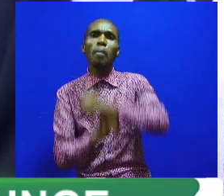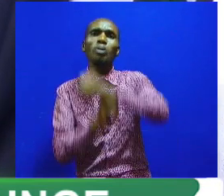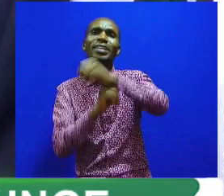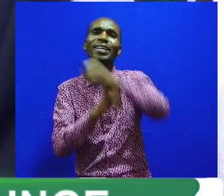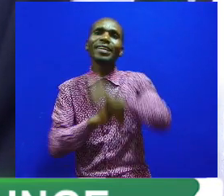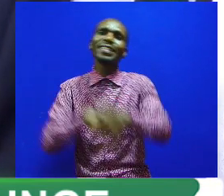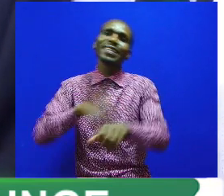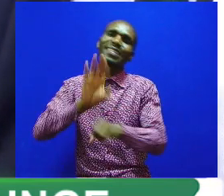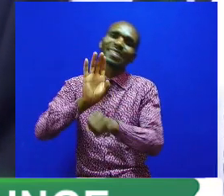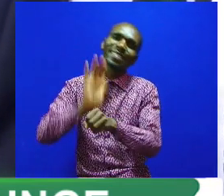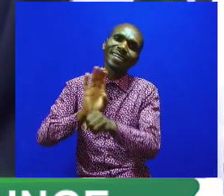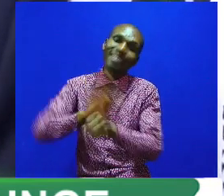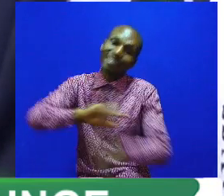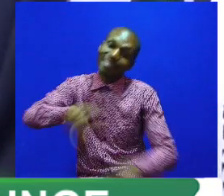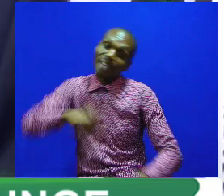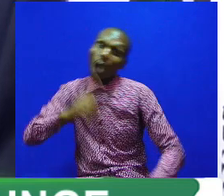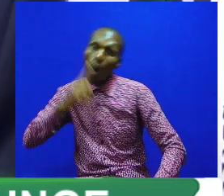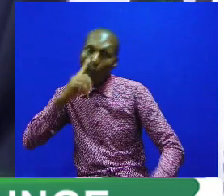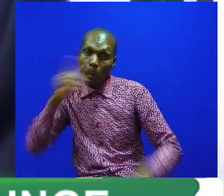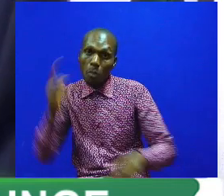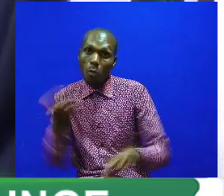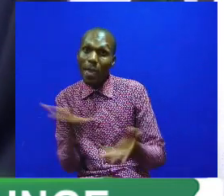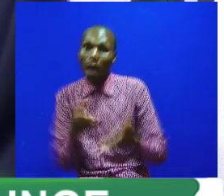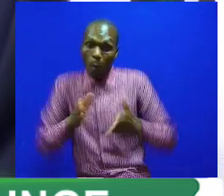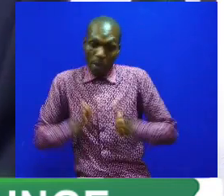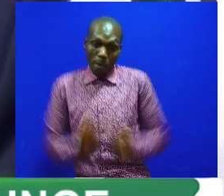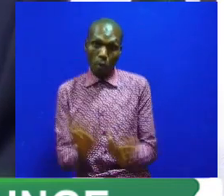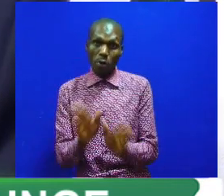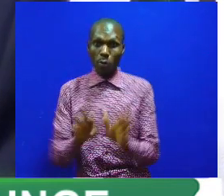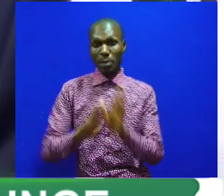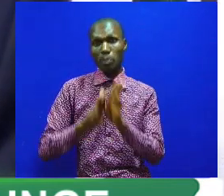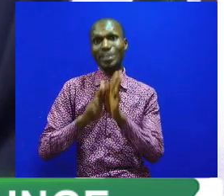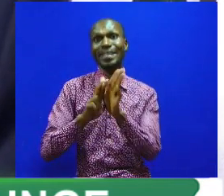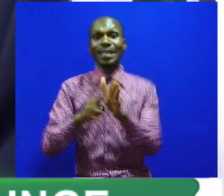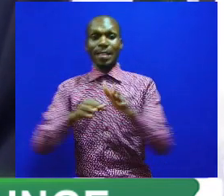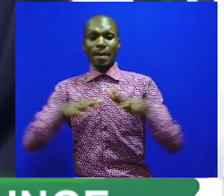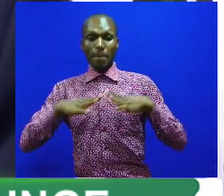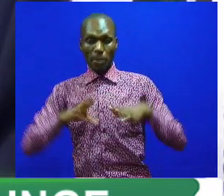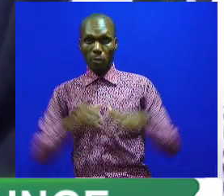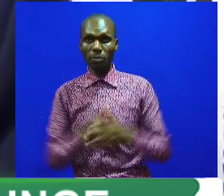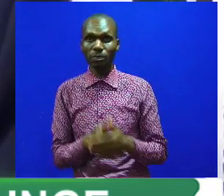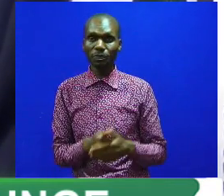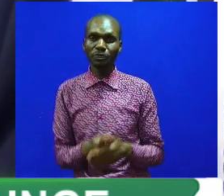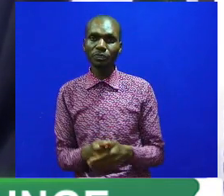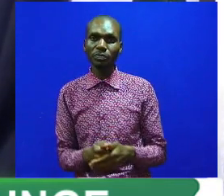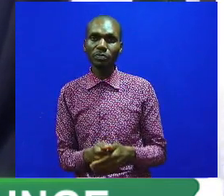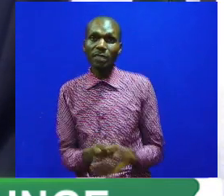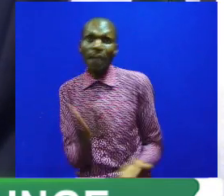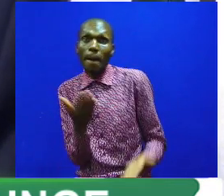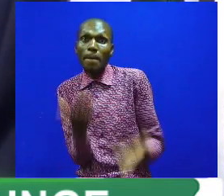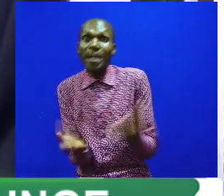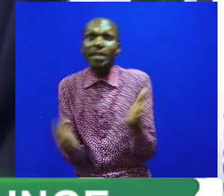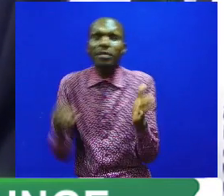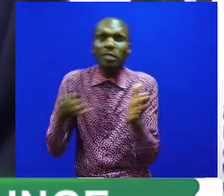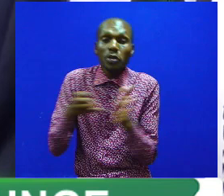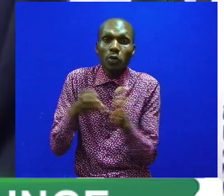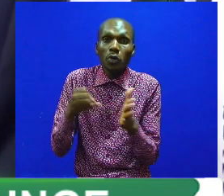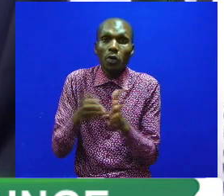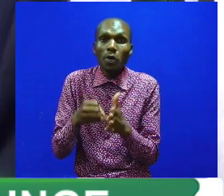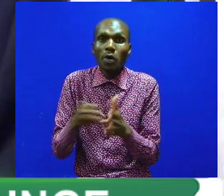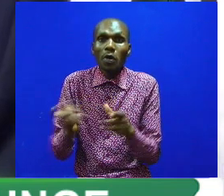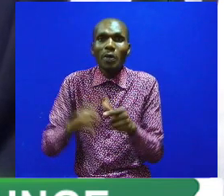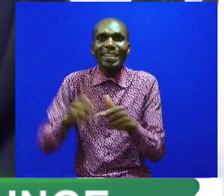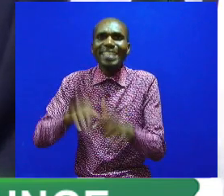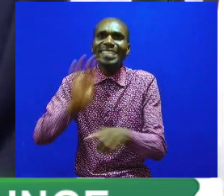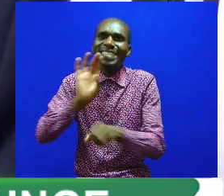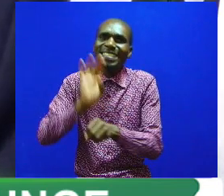local churches, where we come from, where we represent people, that we may involve in planting